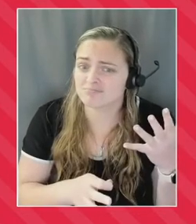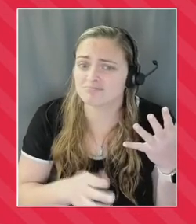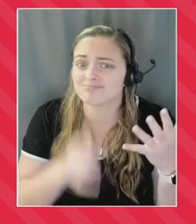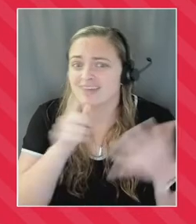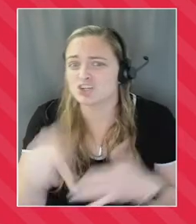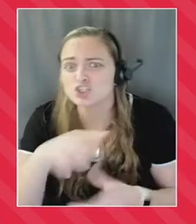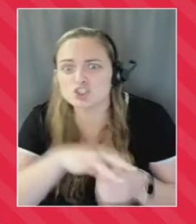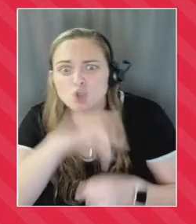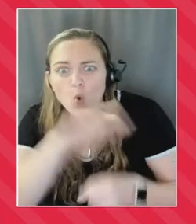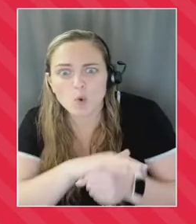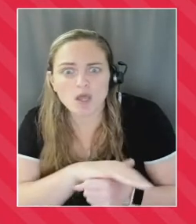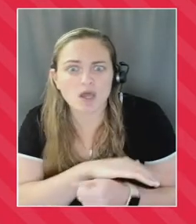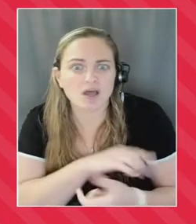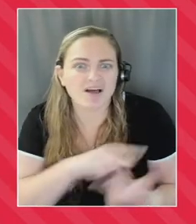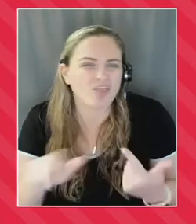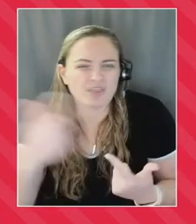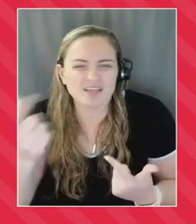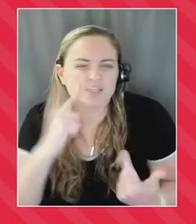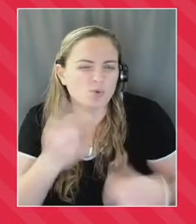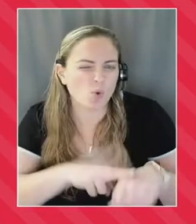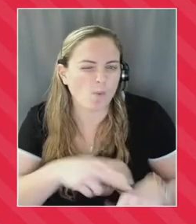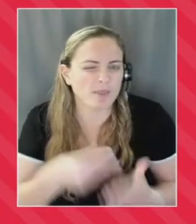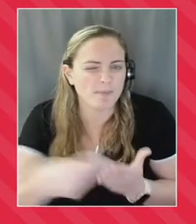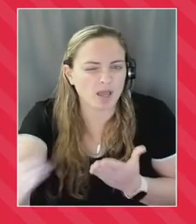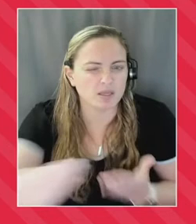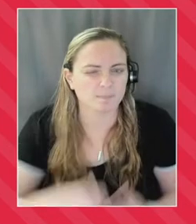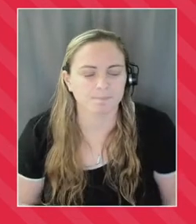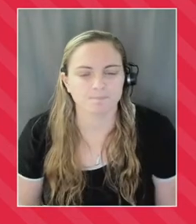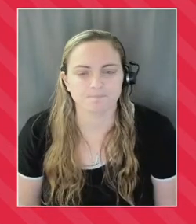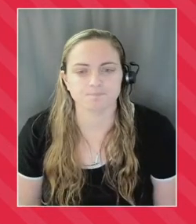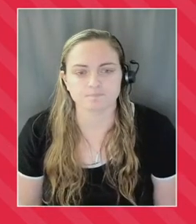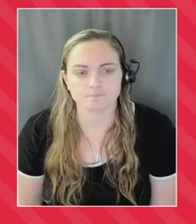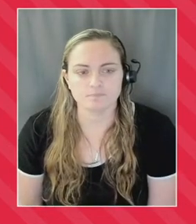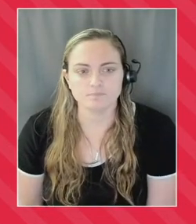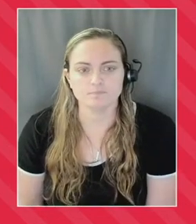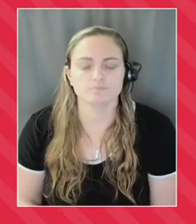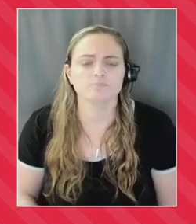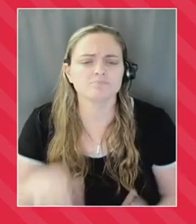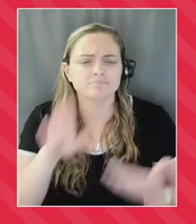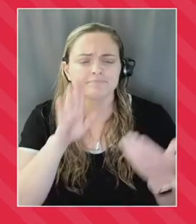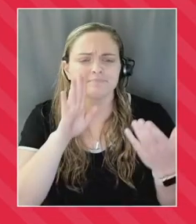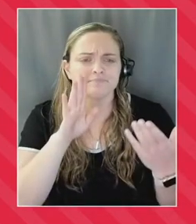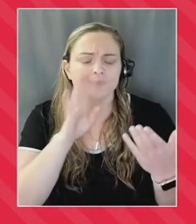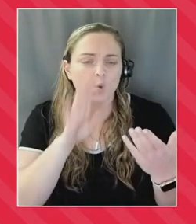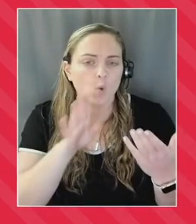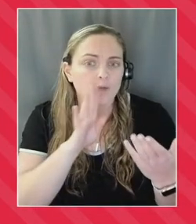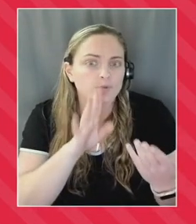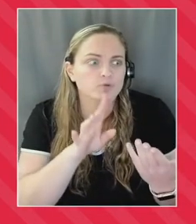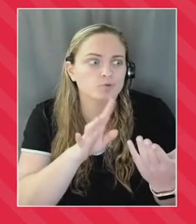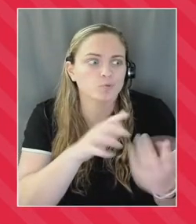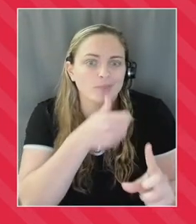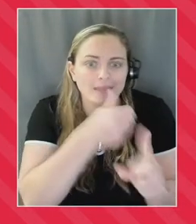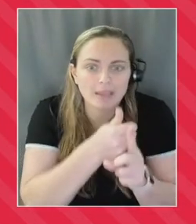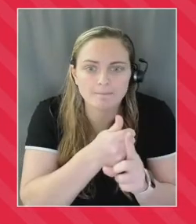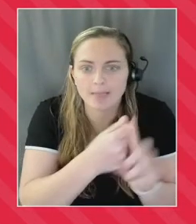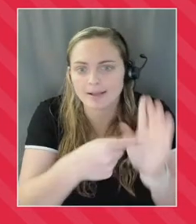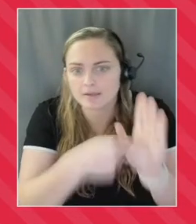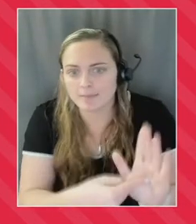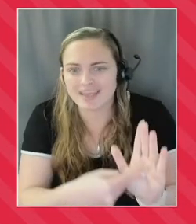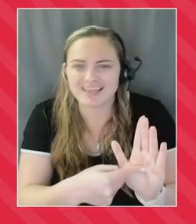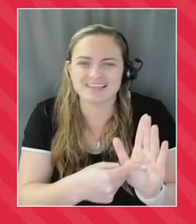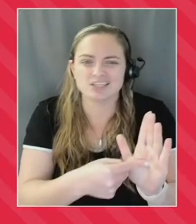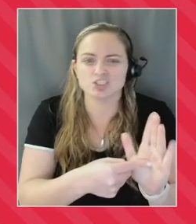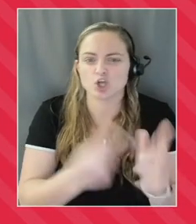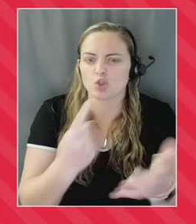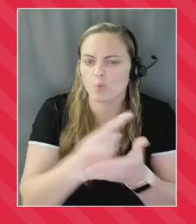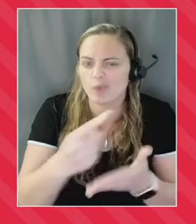other things that they would normally buy. So we want to look at prominent end cap displays. We're promoting in our weekly circular, and